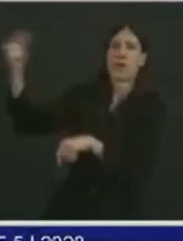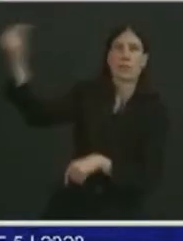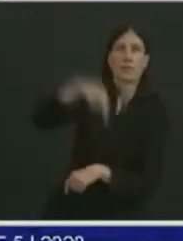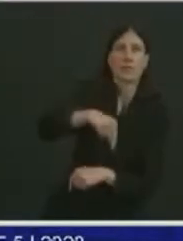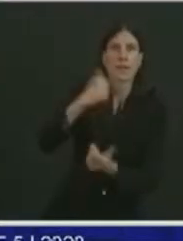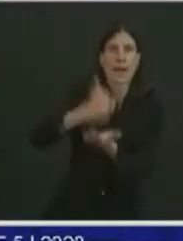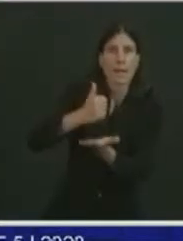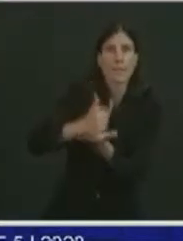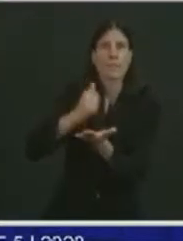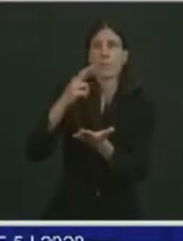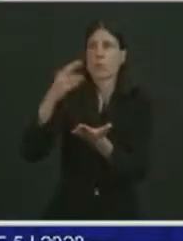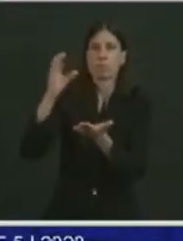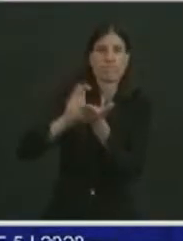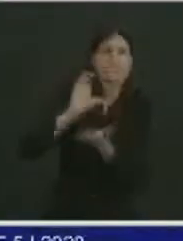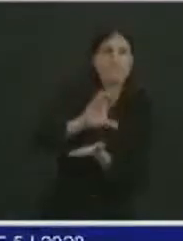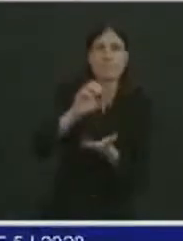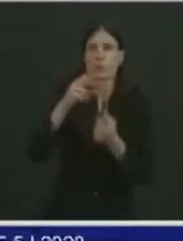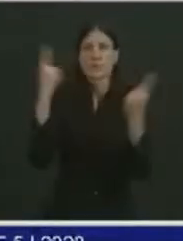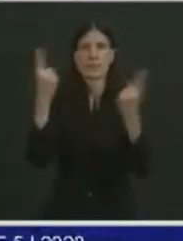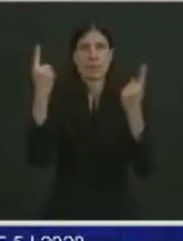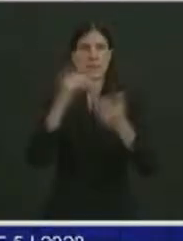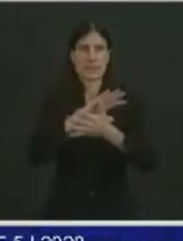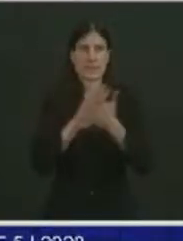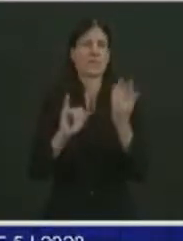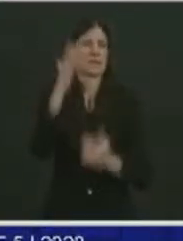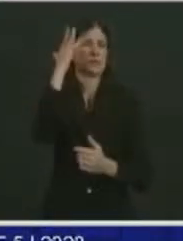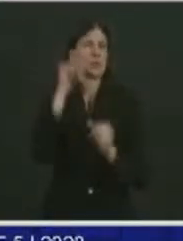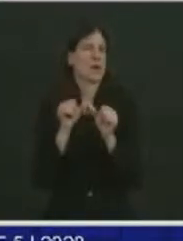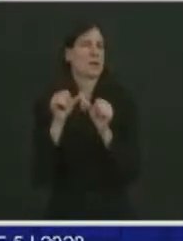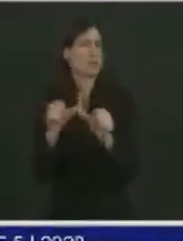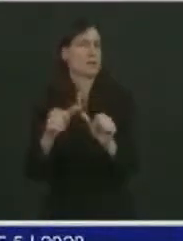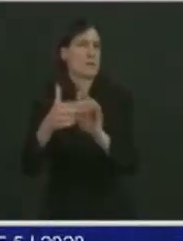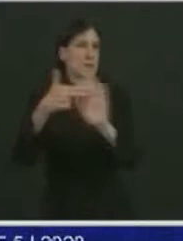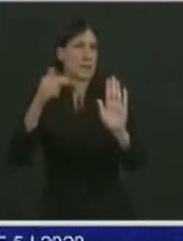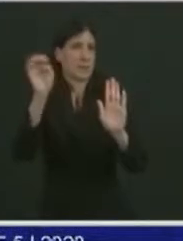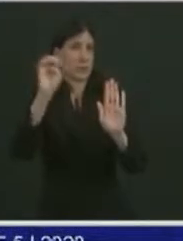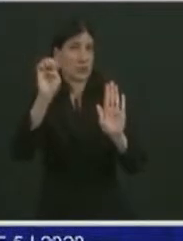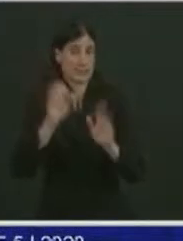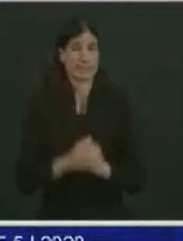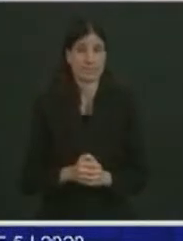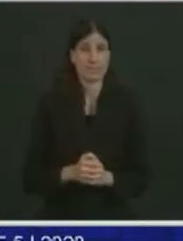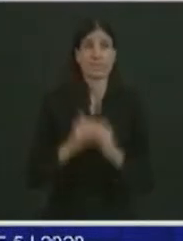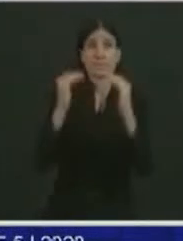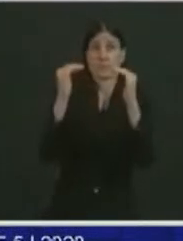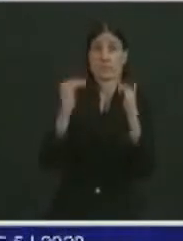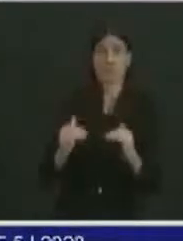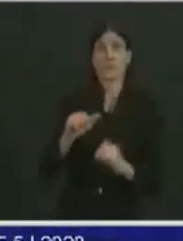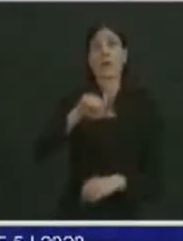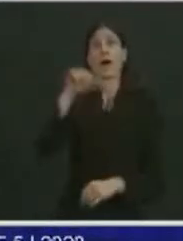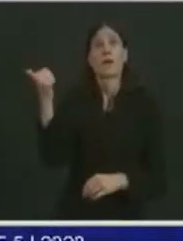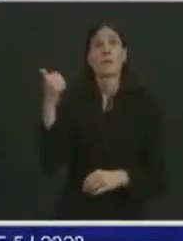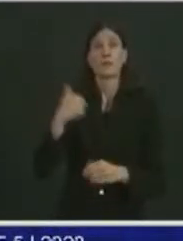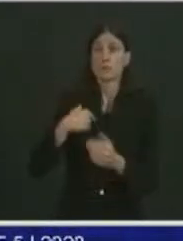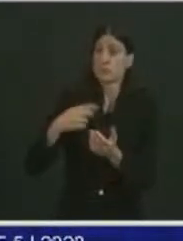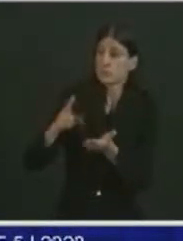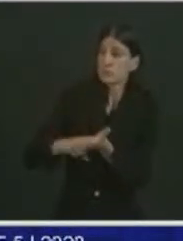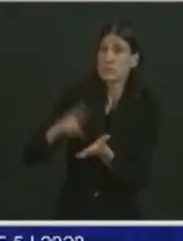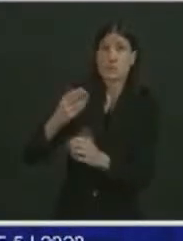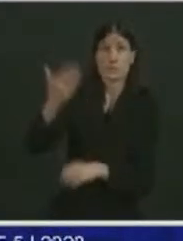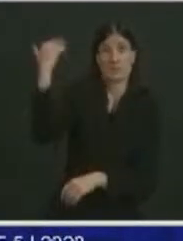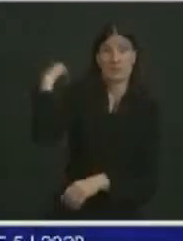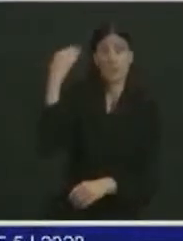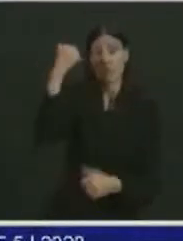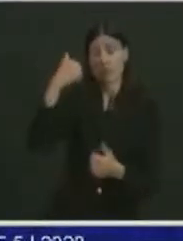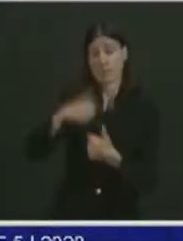The other one that I've extended until the 5th of July relates to telemedicine. Yesterday, I spoke at length about